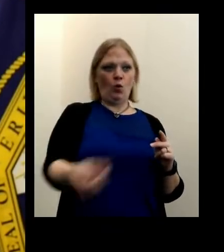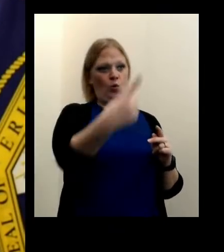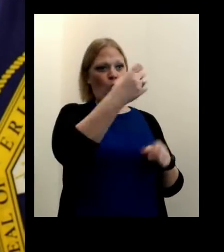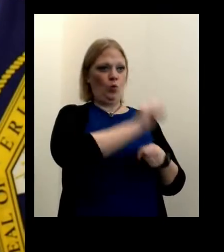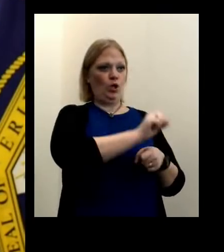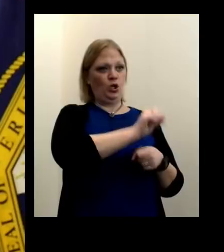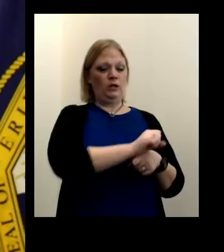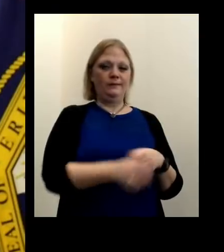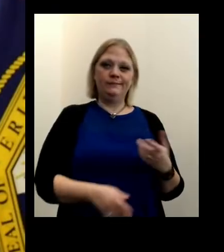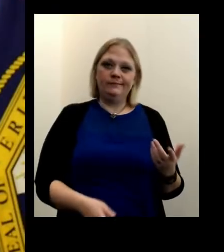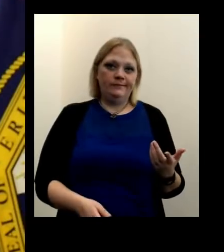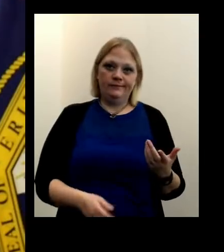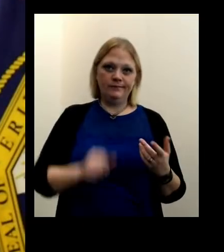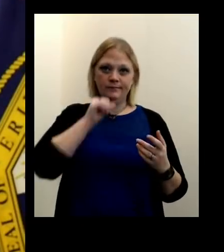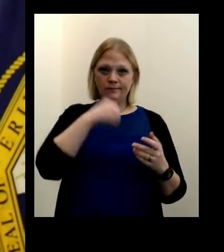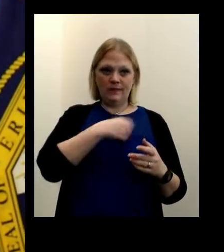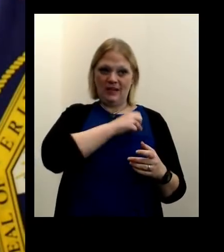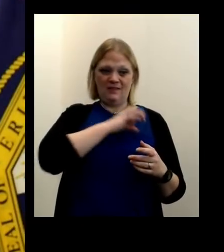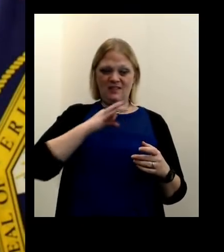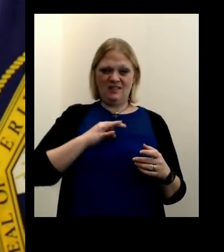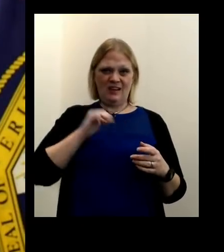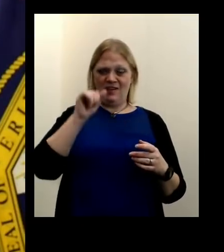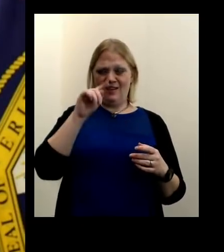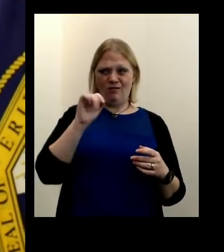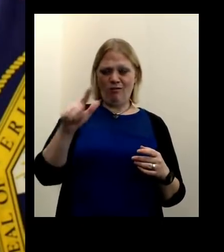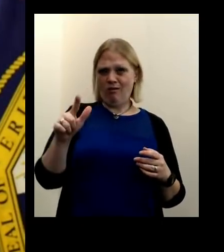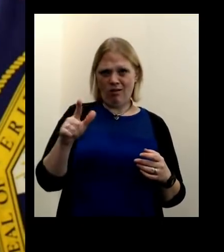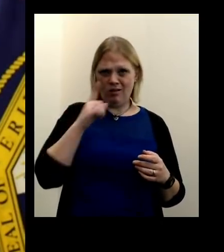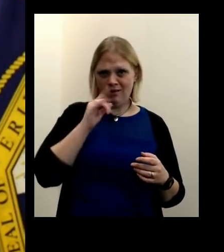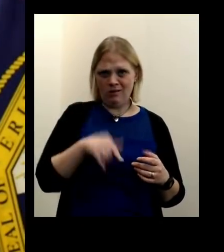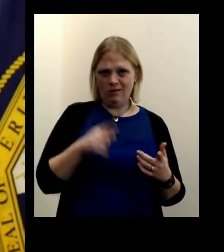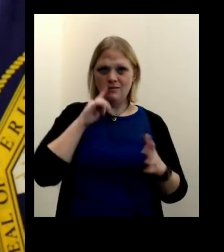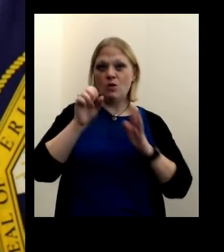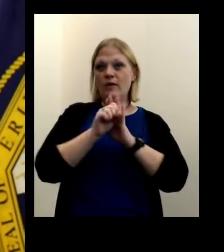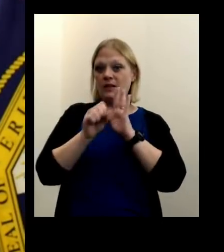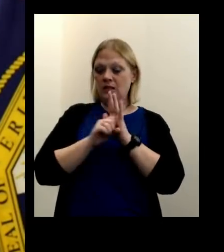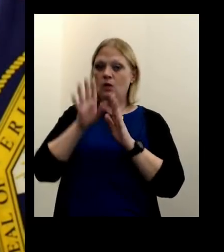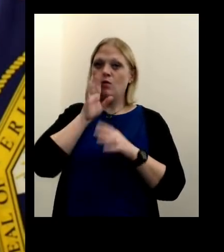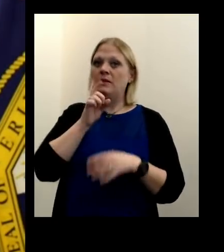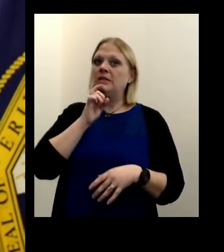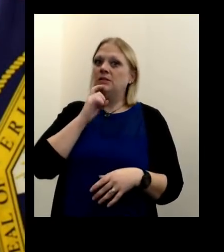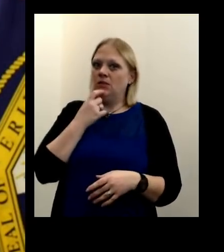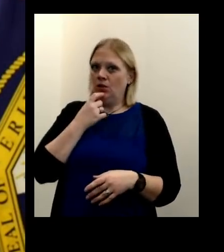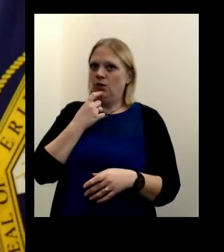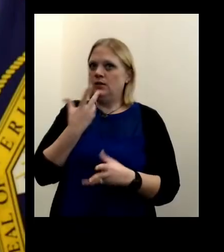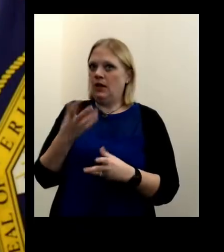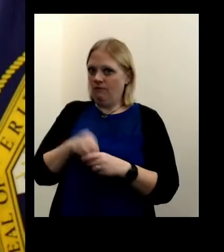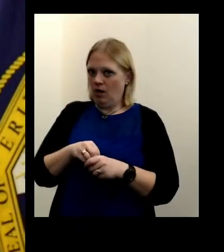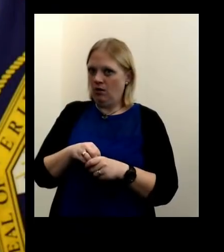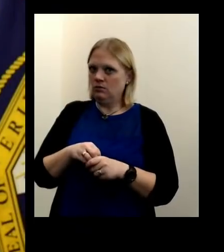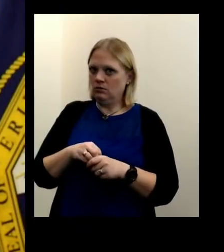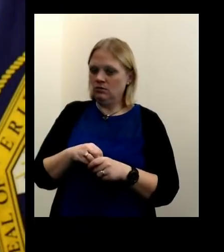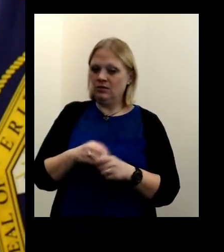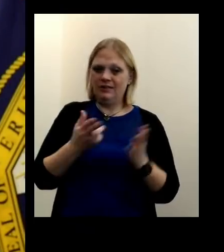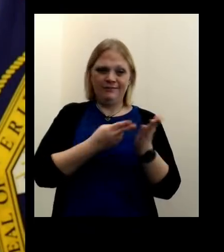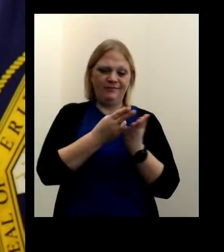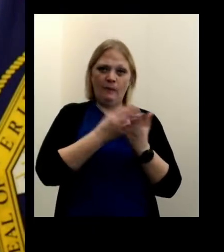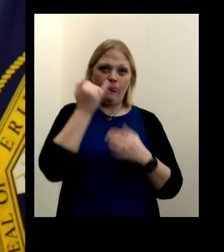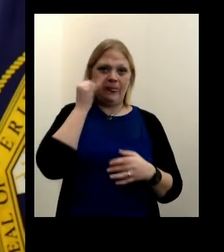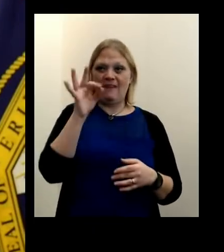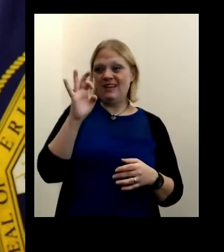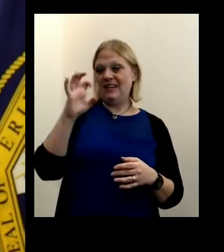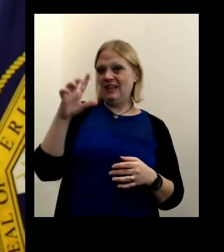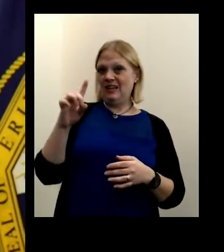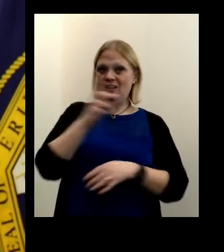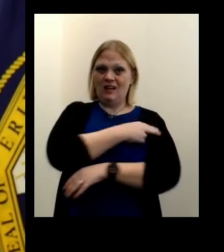in a hospital. We don't have a staff to do that at all. So the state would be intimately involved. And truthfully, if it was a field hospital, I believe the